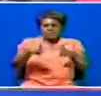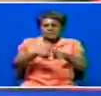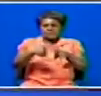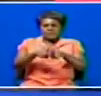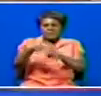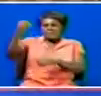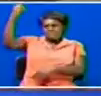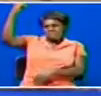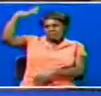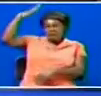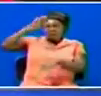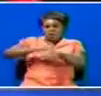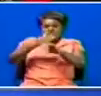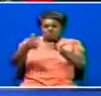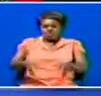street lighting purposes.